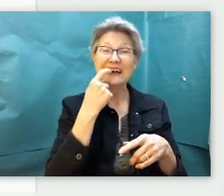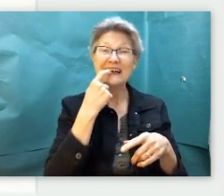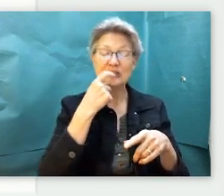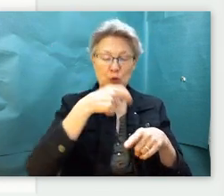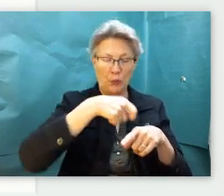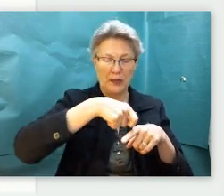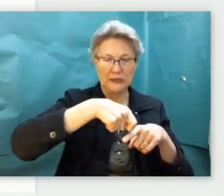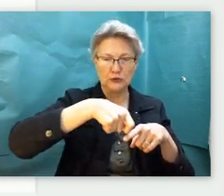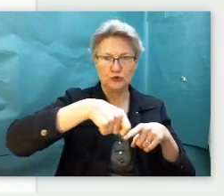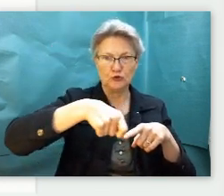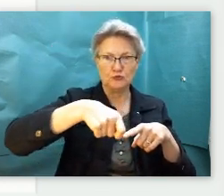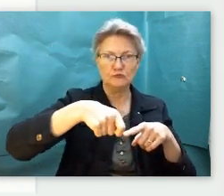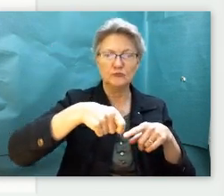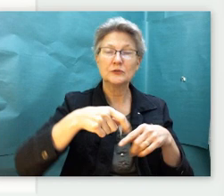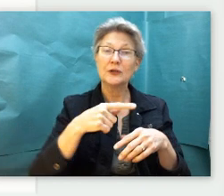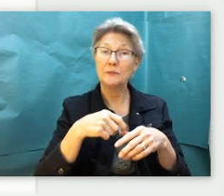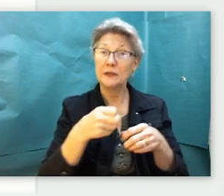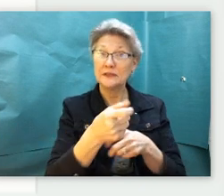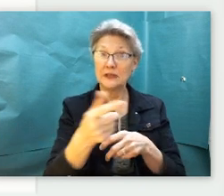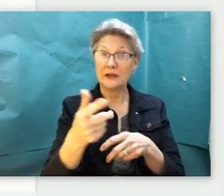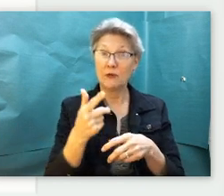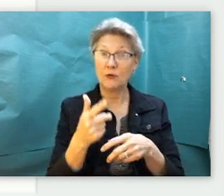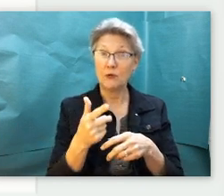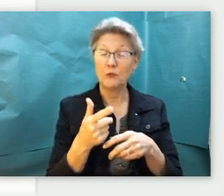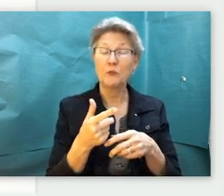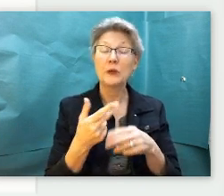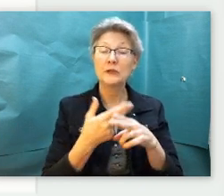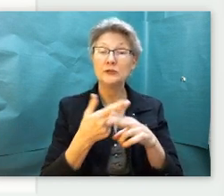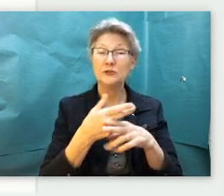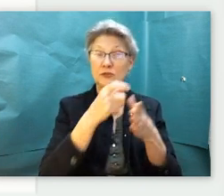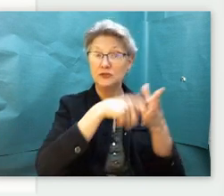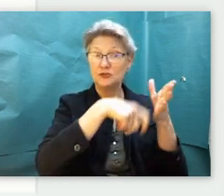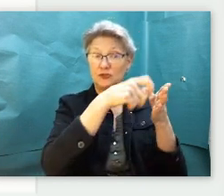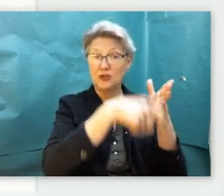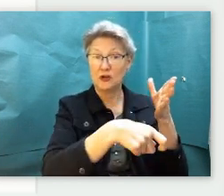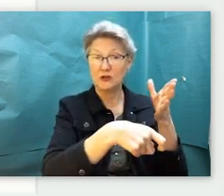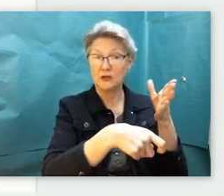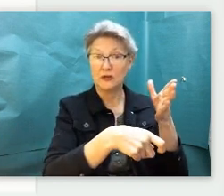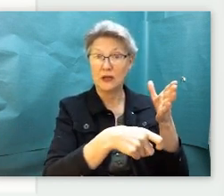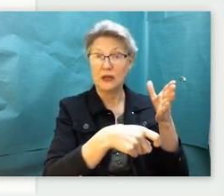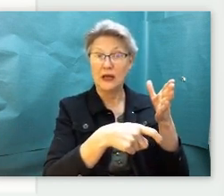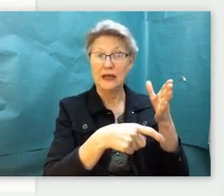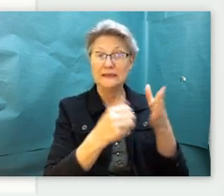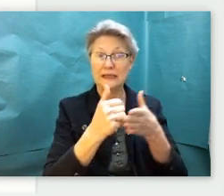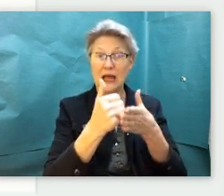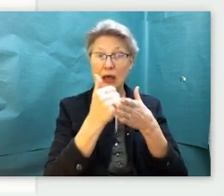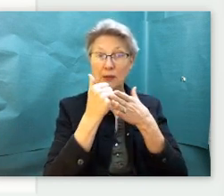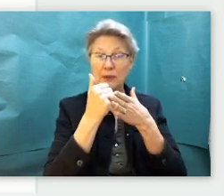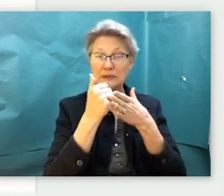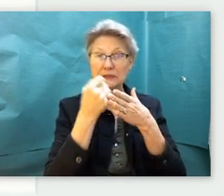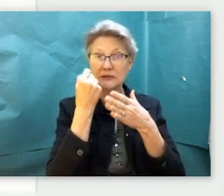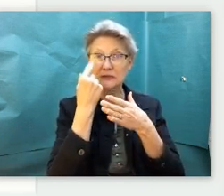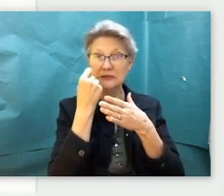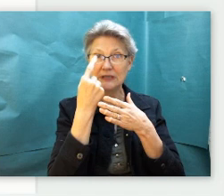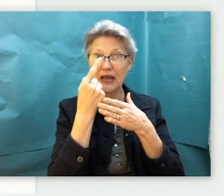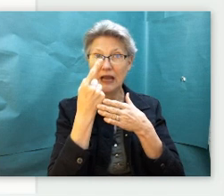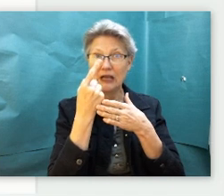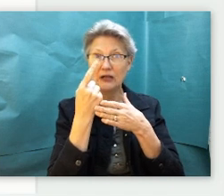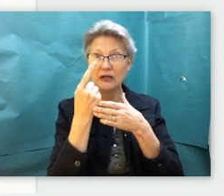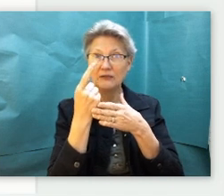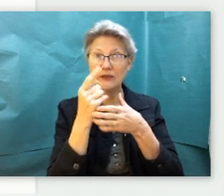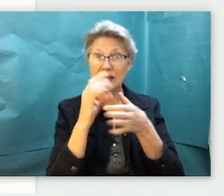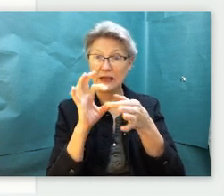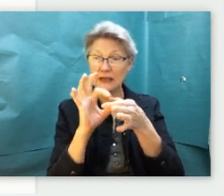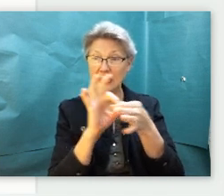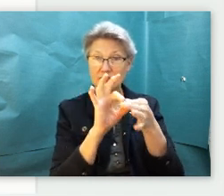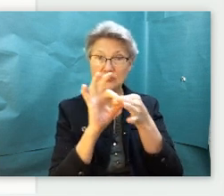several. Just like before, we can use this chart right up here to help us understand the relationship